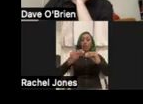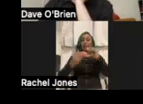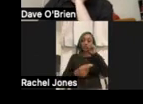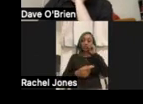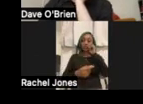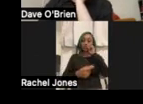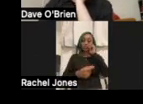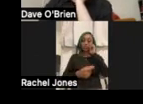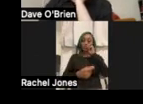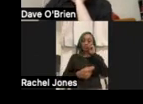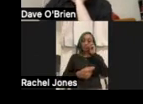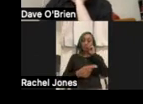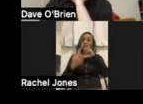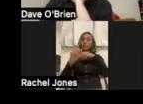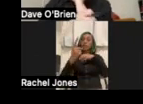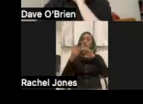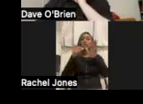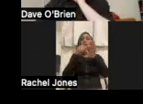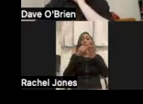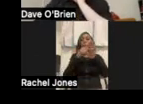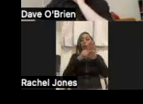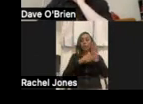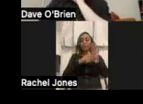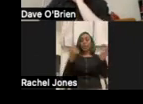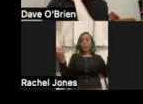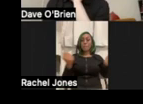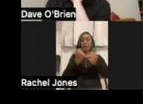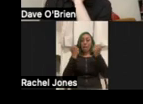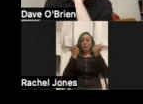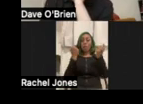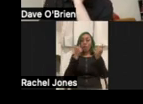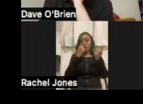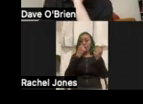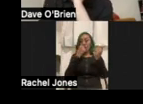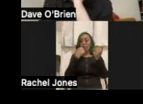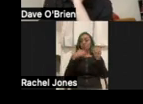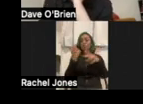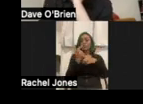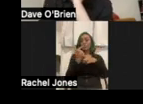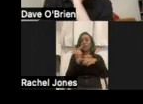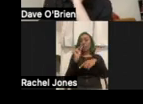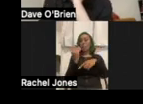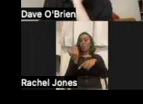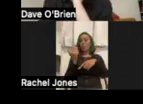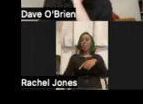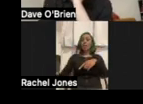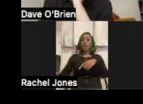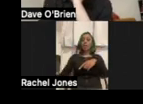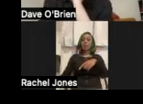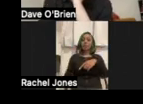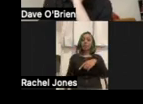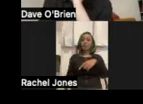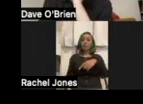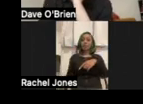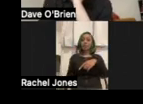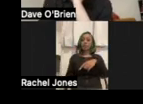The first is about policy as power and domestication. So I spoke about this a little bit earlier. Policy, I think, is obviously a